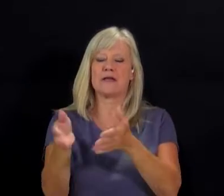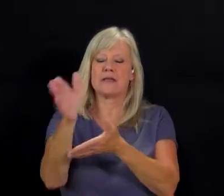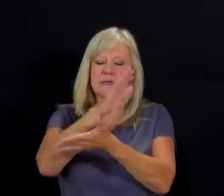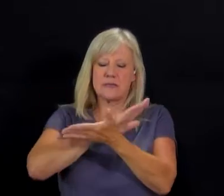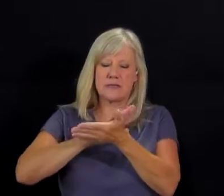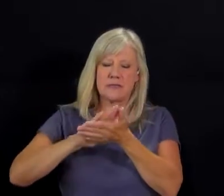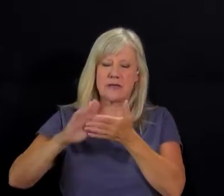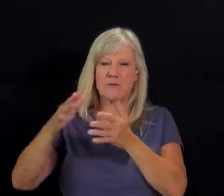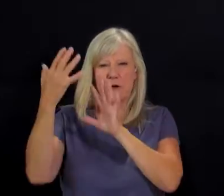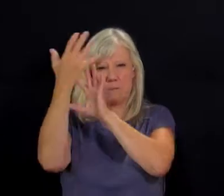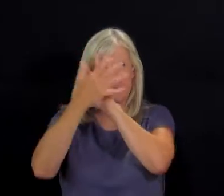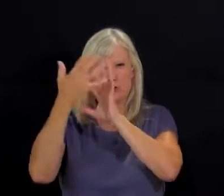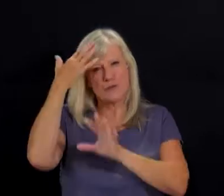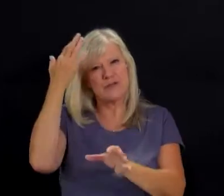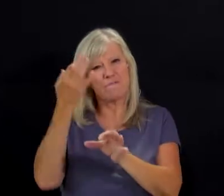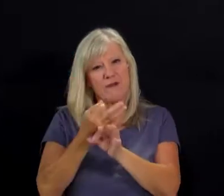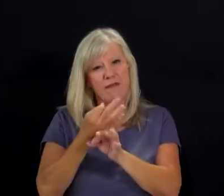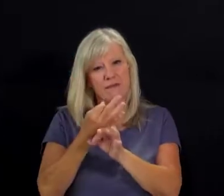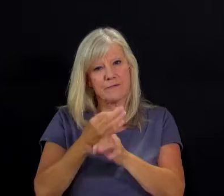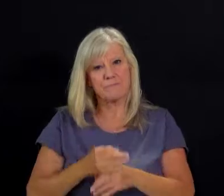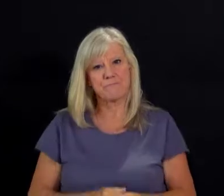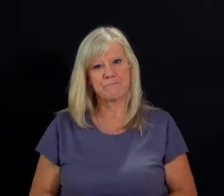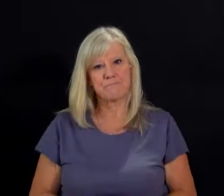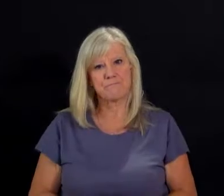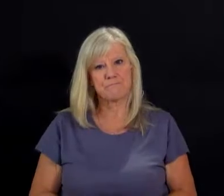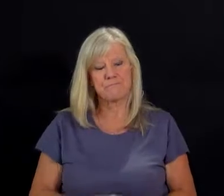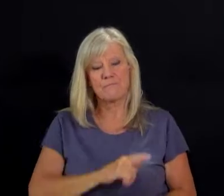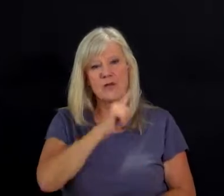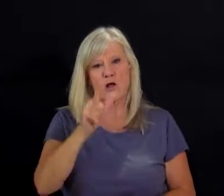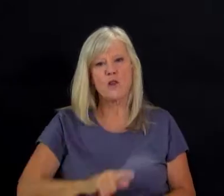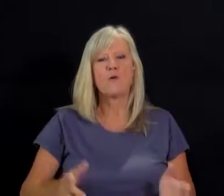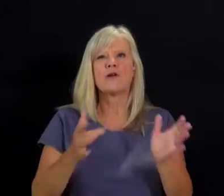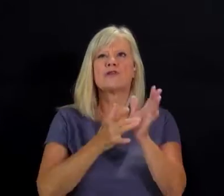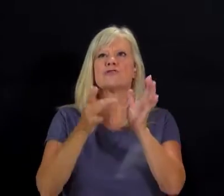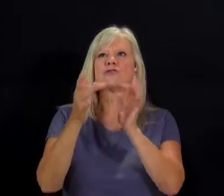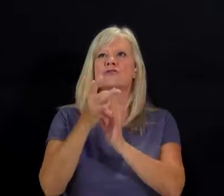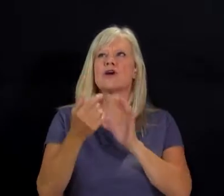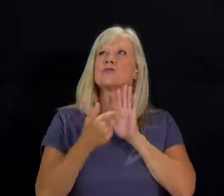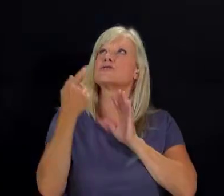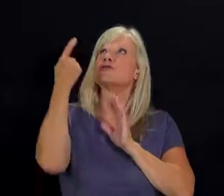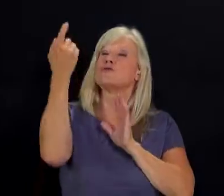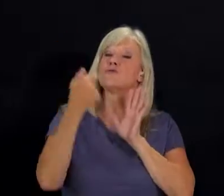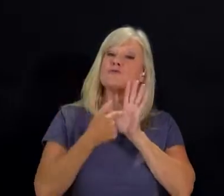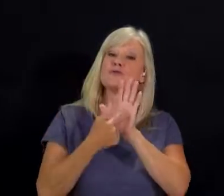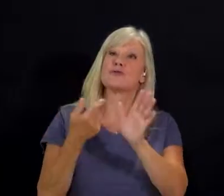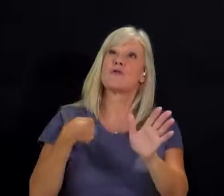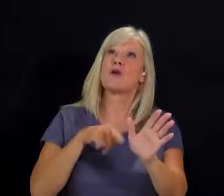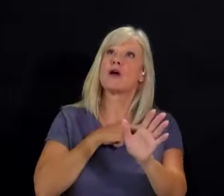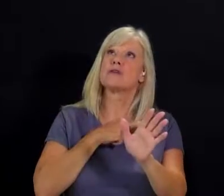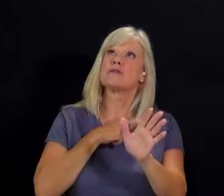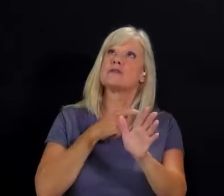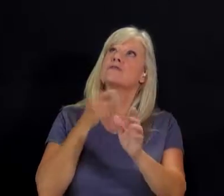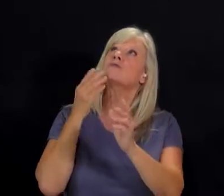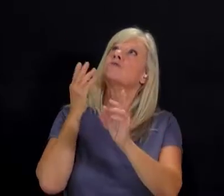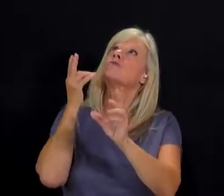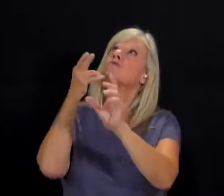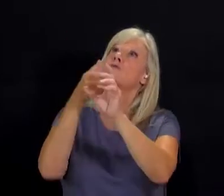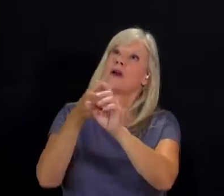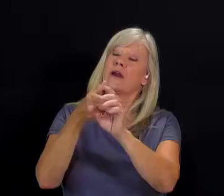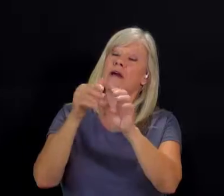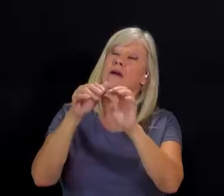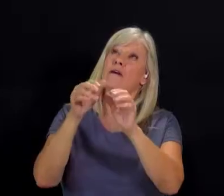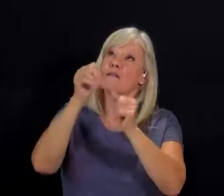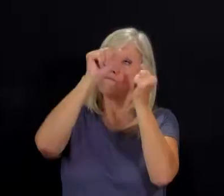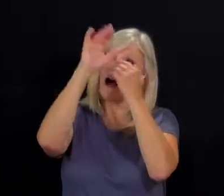mysteries of faith. Lord Jesus, you have shown us the way to the Father. Lord, have